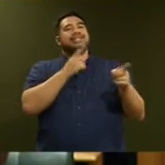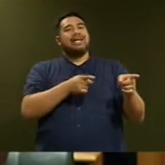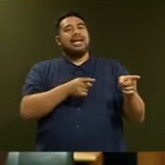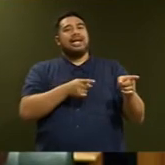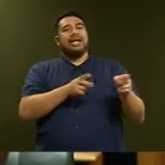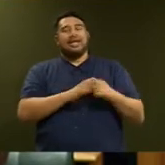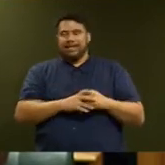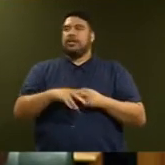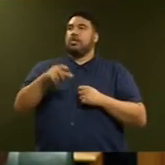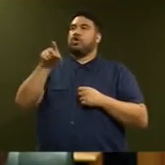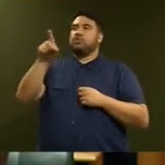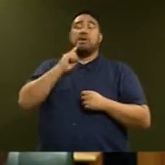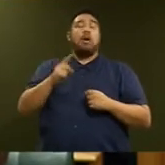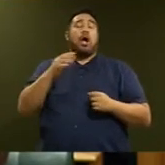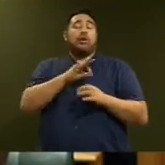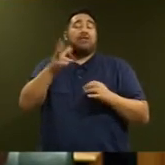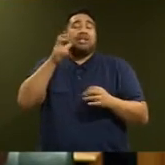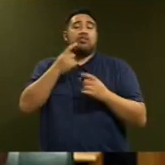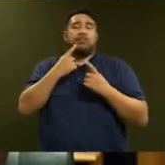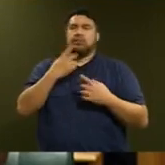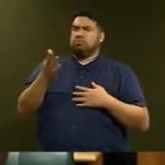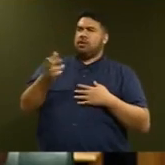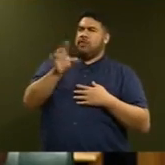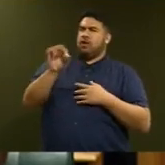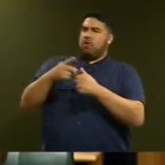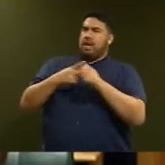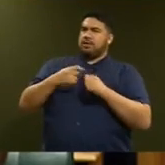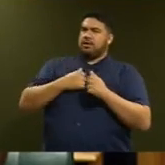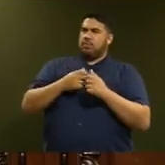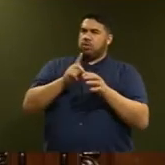not addressing what I've asked him in a specific quote.